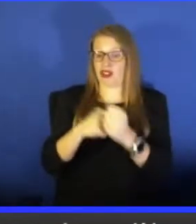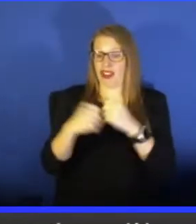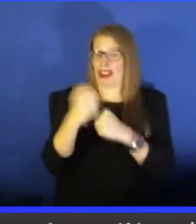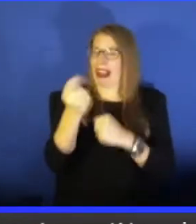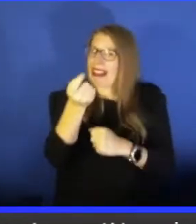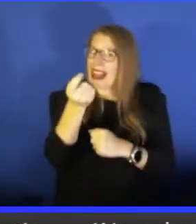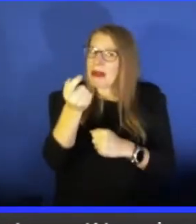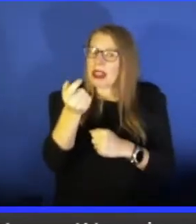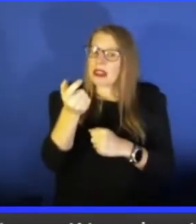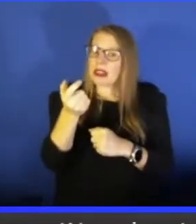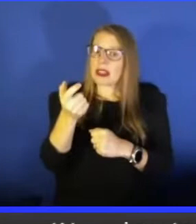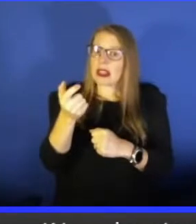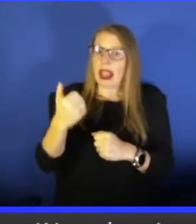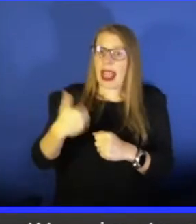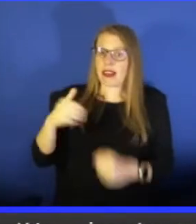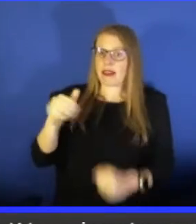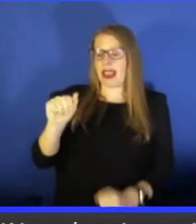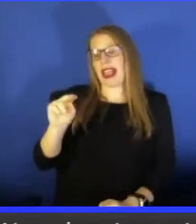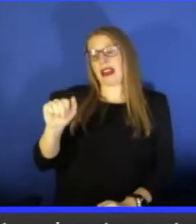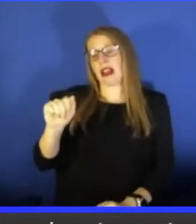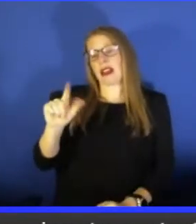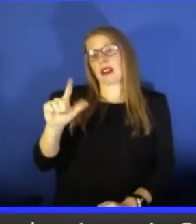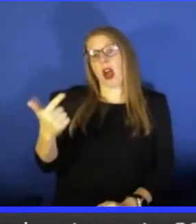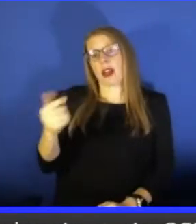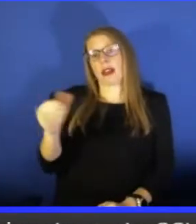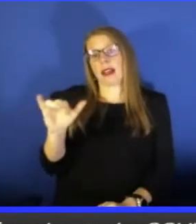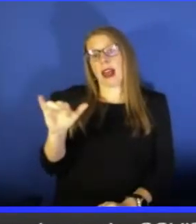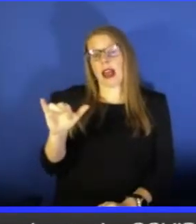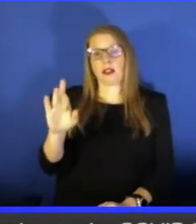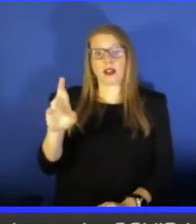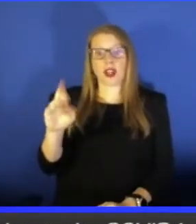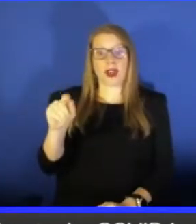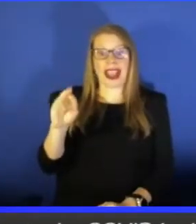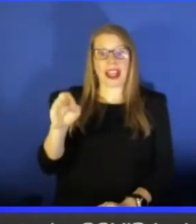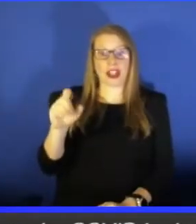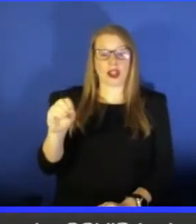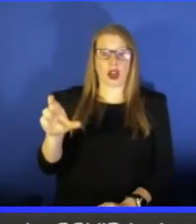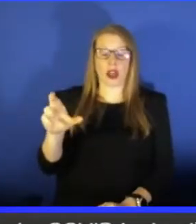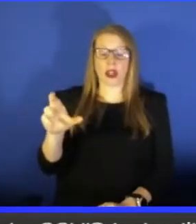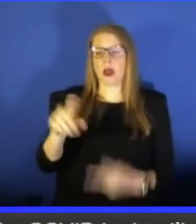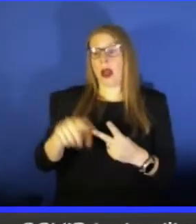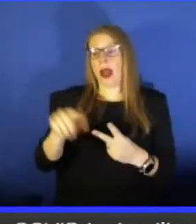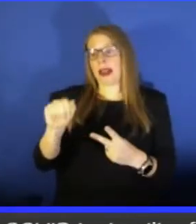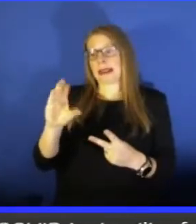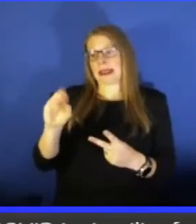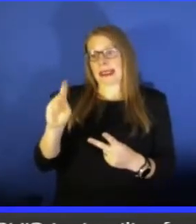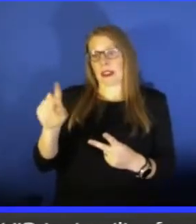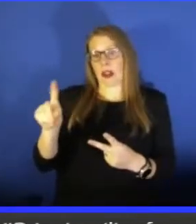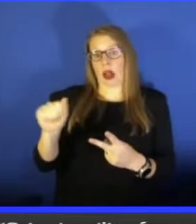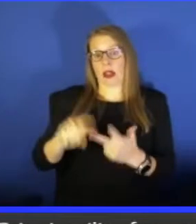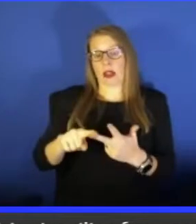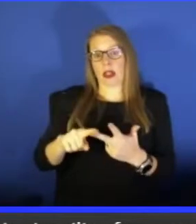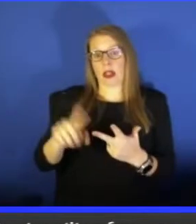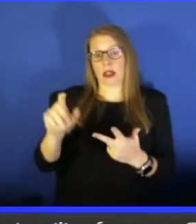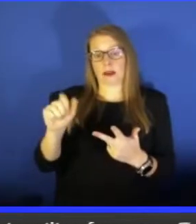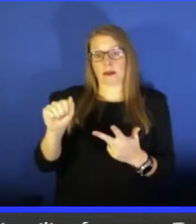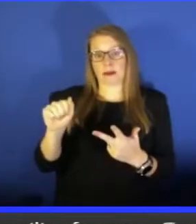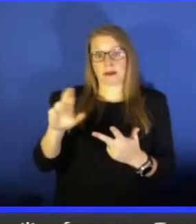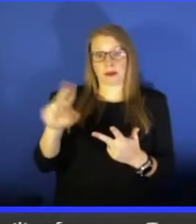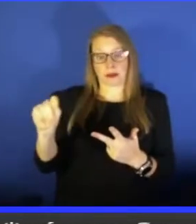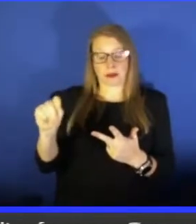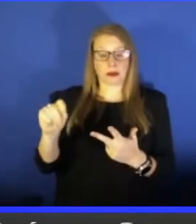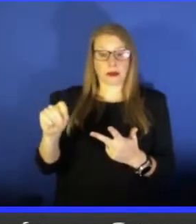stated, fentanyl is a synthetic opioid, so it is man-made. It's not directly derived from that poppy plant that most of the opioids, like morphine,